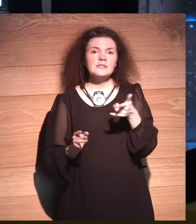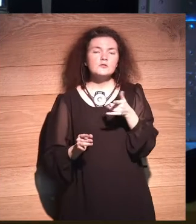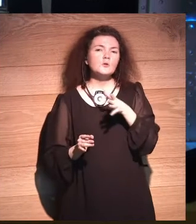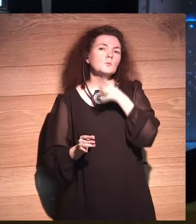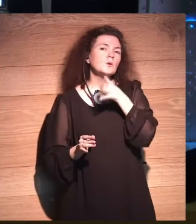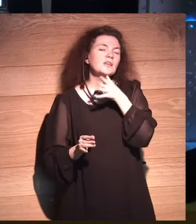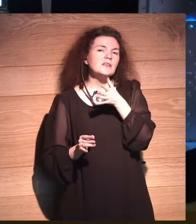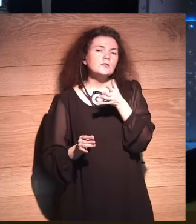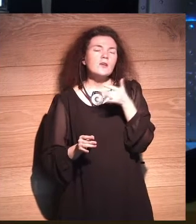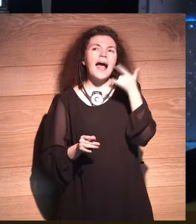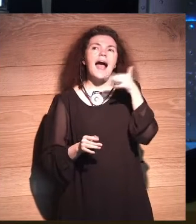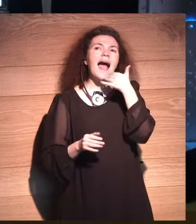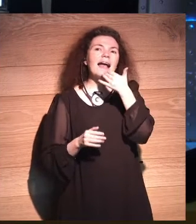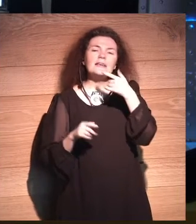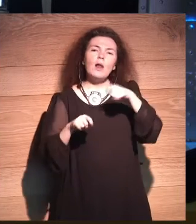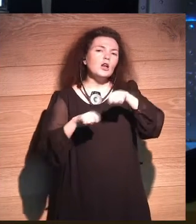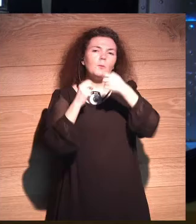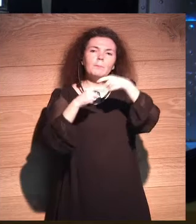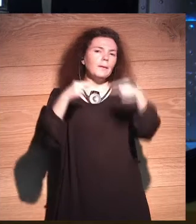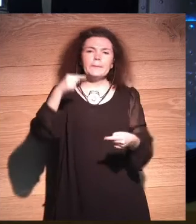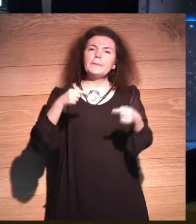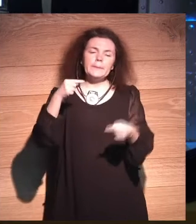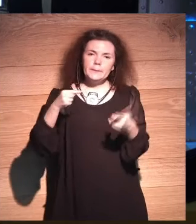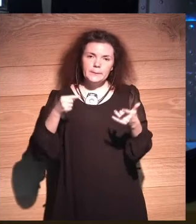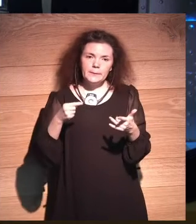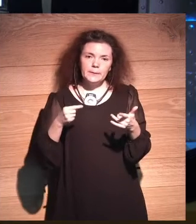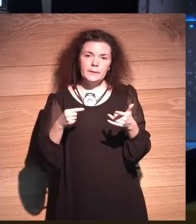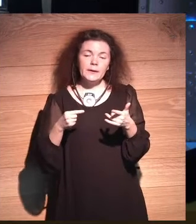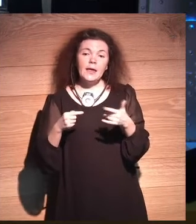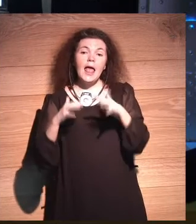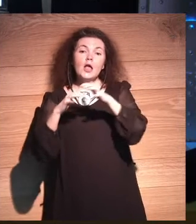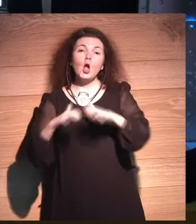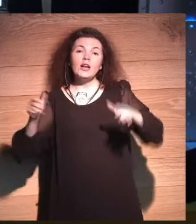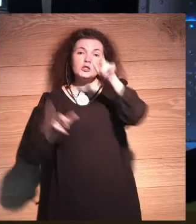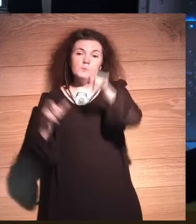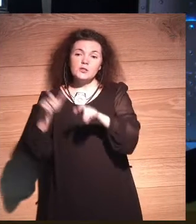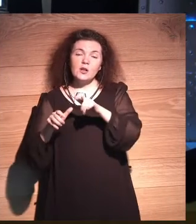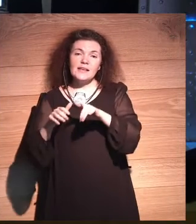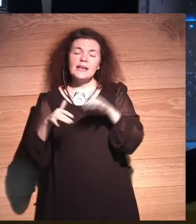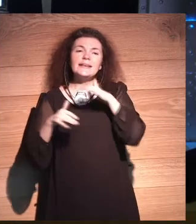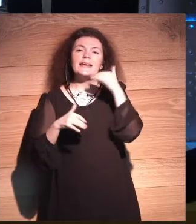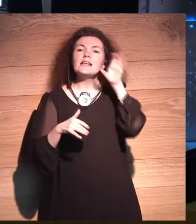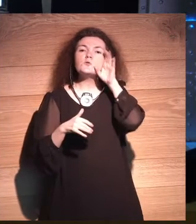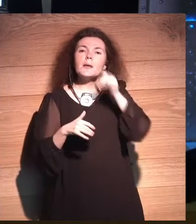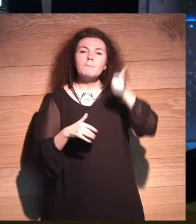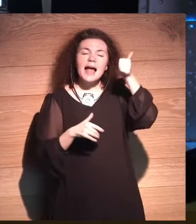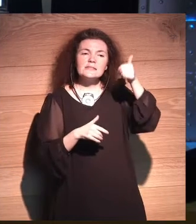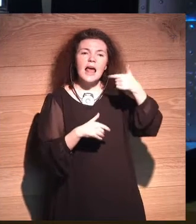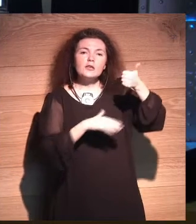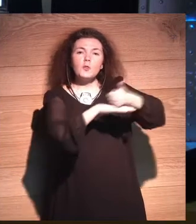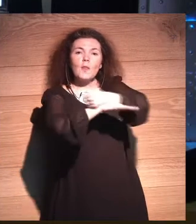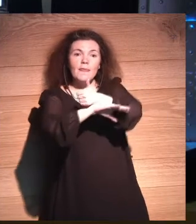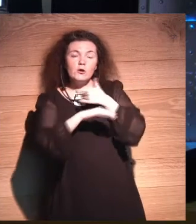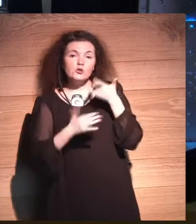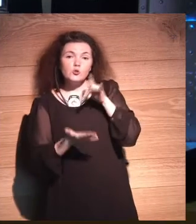we can see that when members of Congress tell us they want to hear more citizen town halls, and yet what advocacy groups are